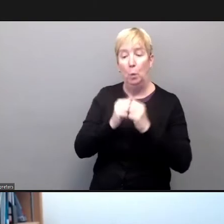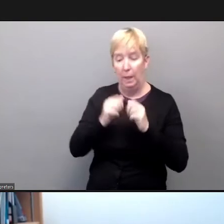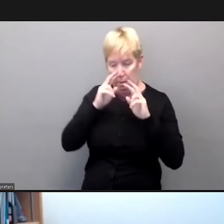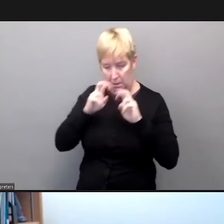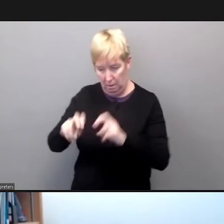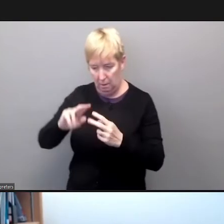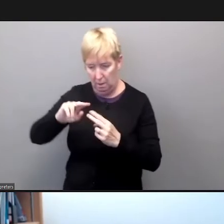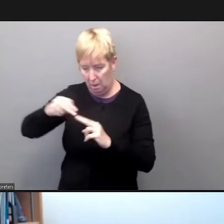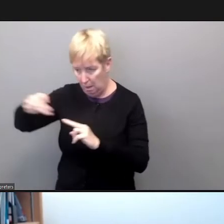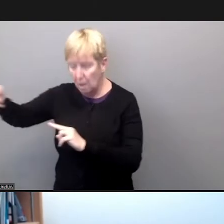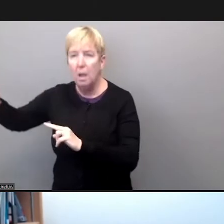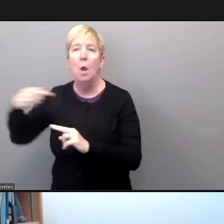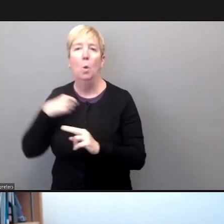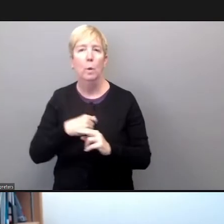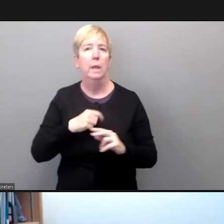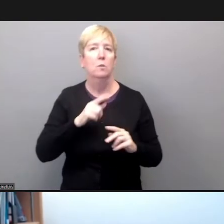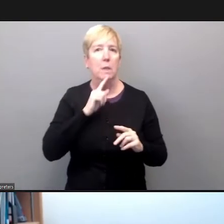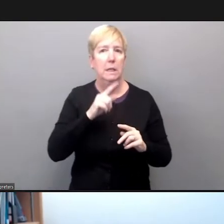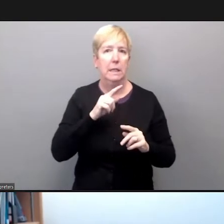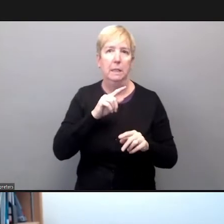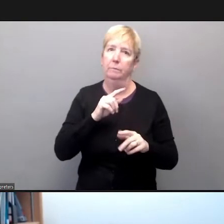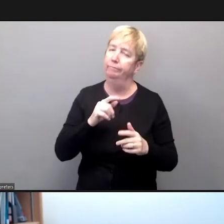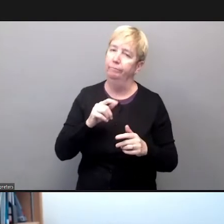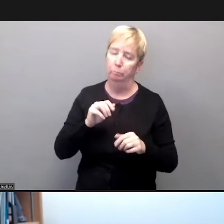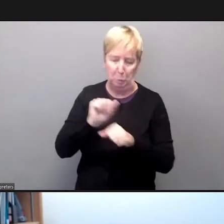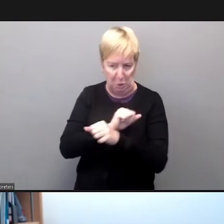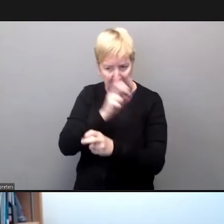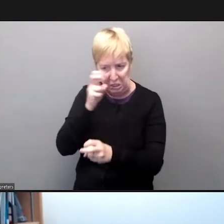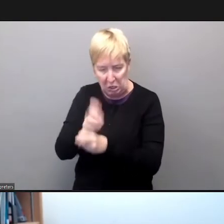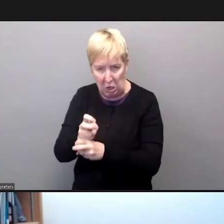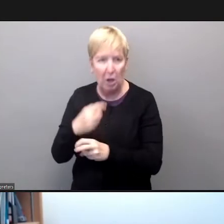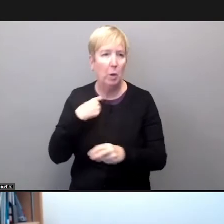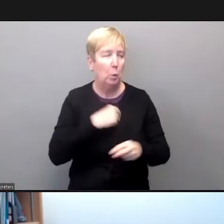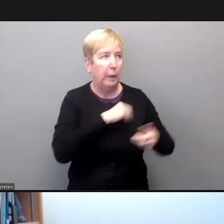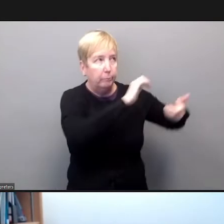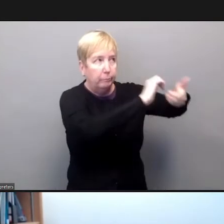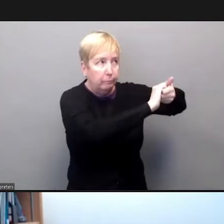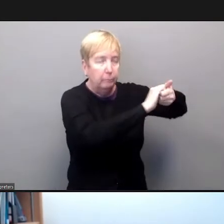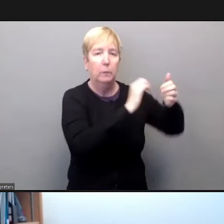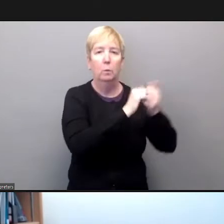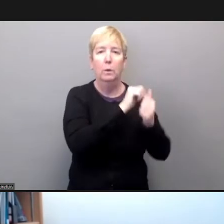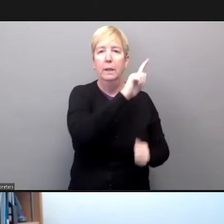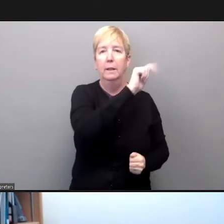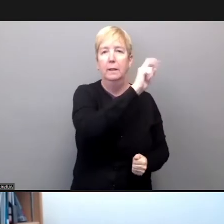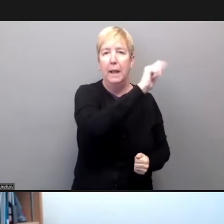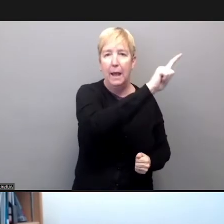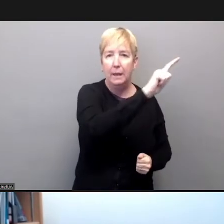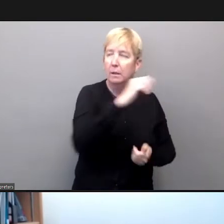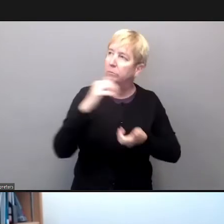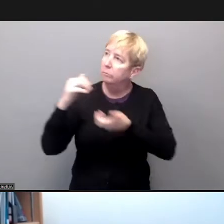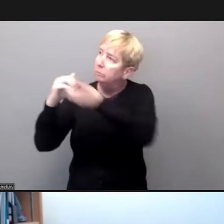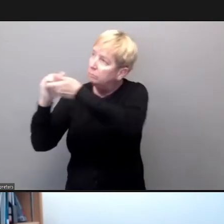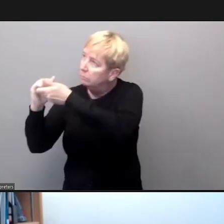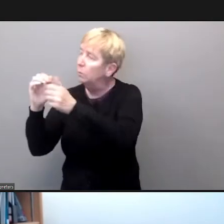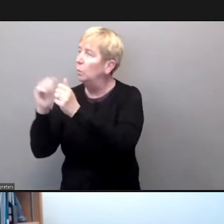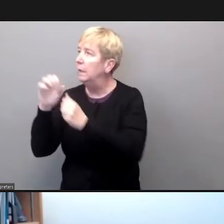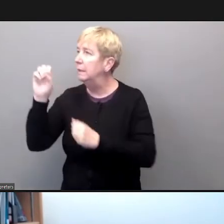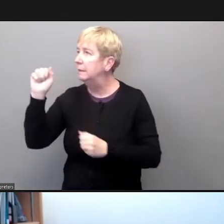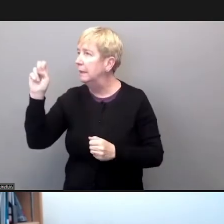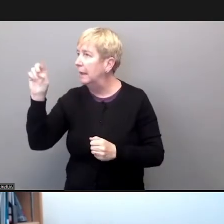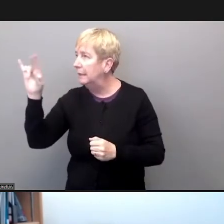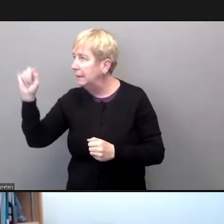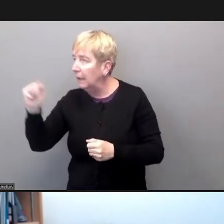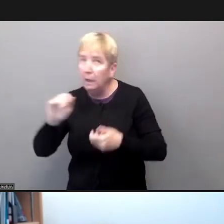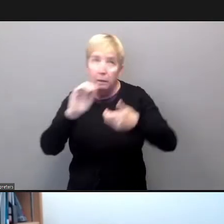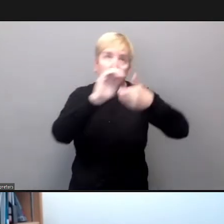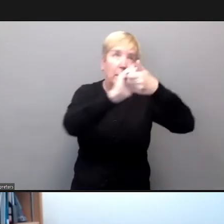have great partnerships with Lanol, Sandia, UNM. We're not like New York